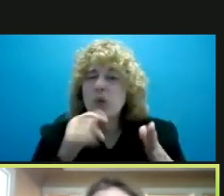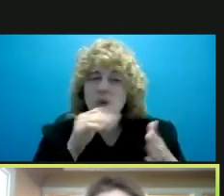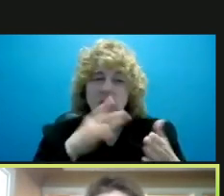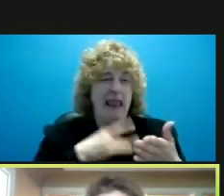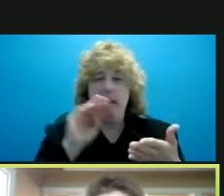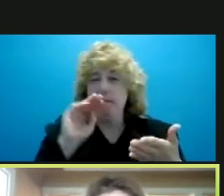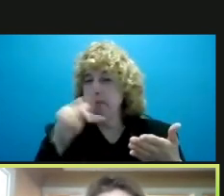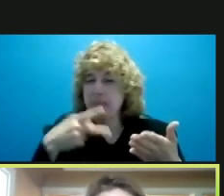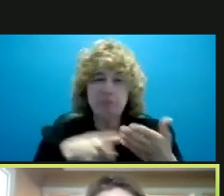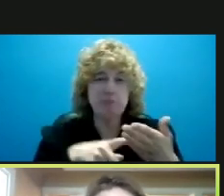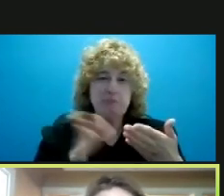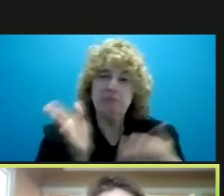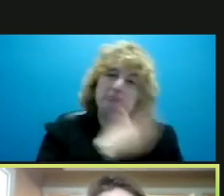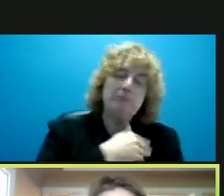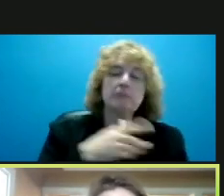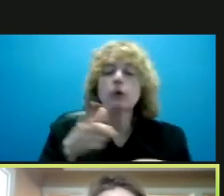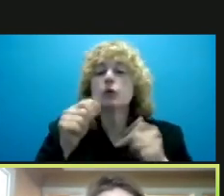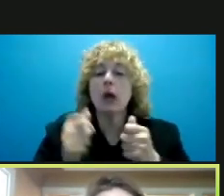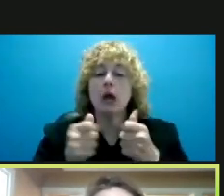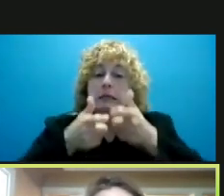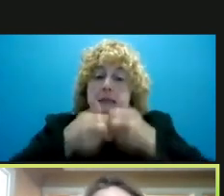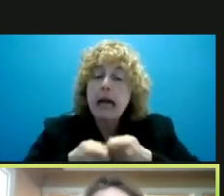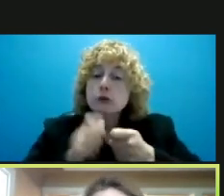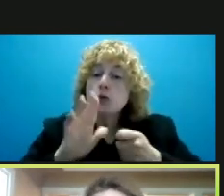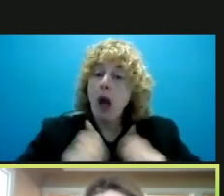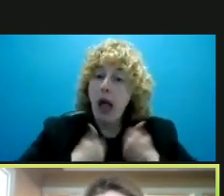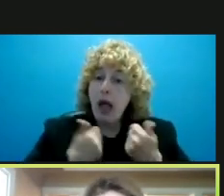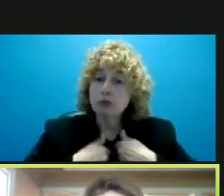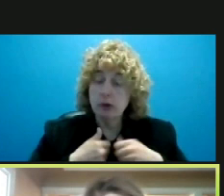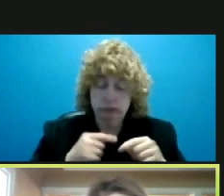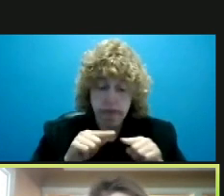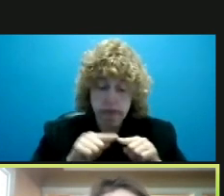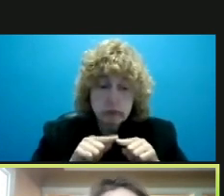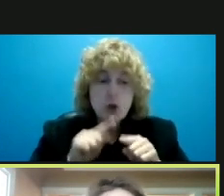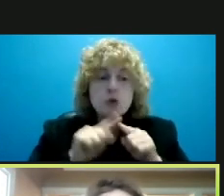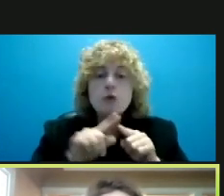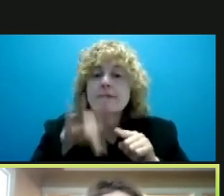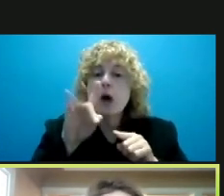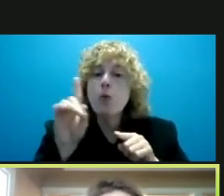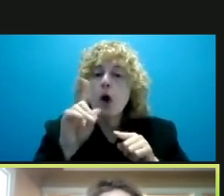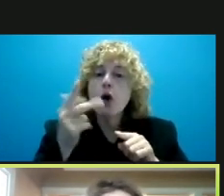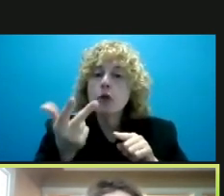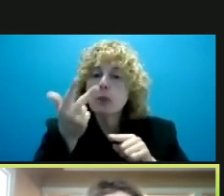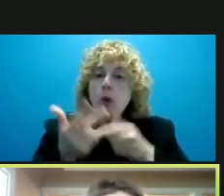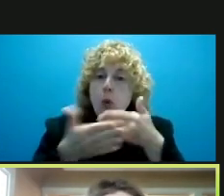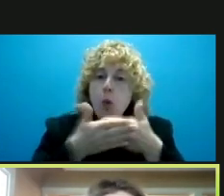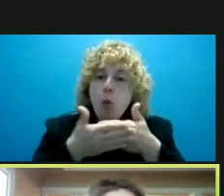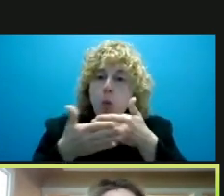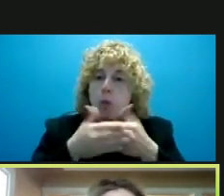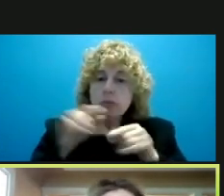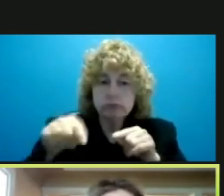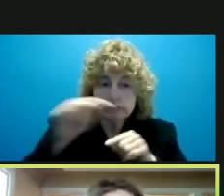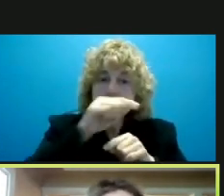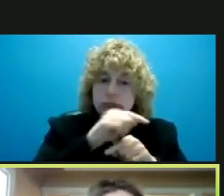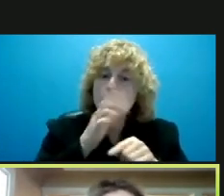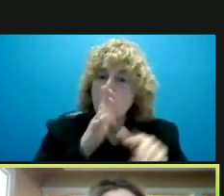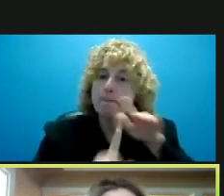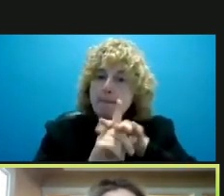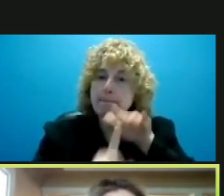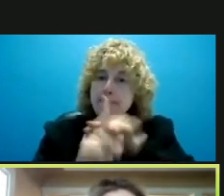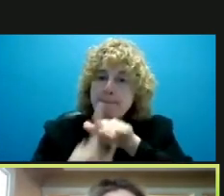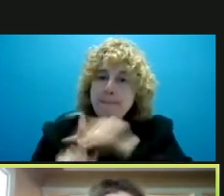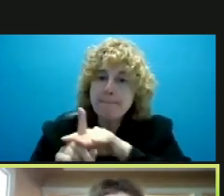use our text line to text your address to find the three nearest locations to you using the number 313-217